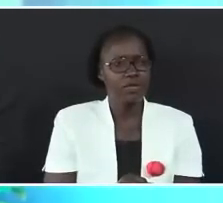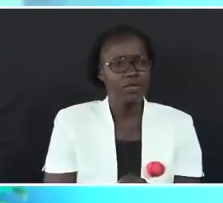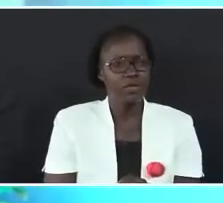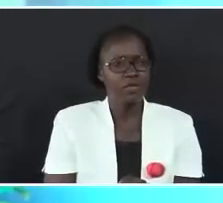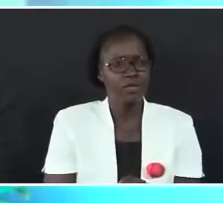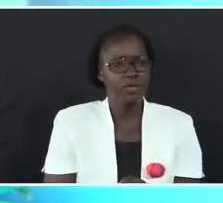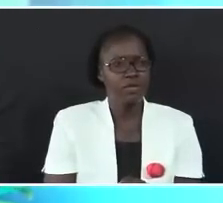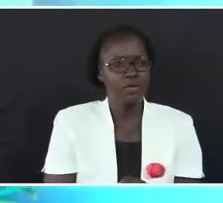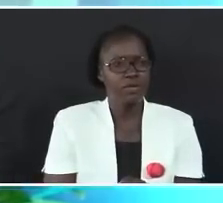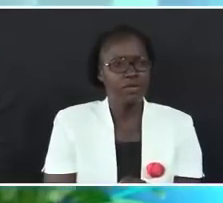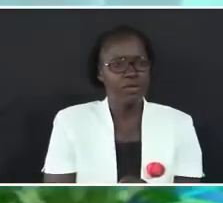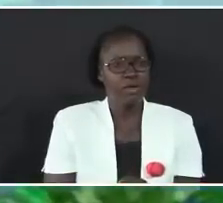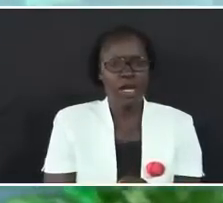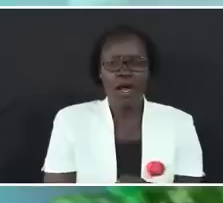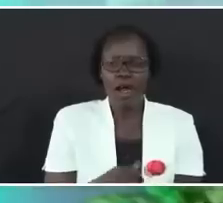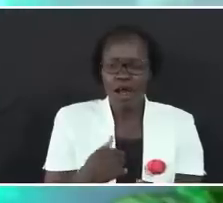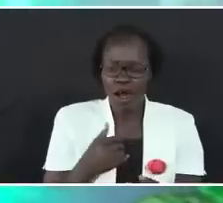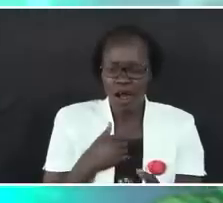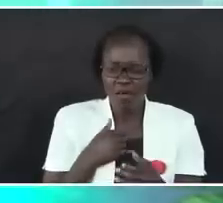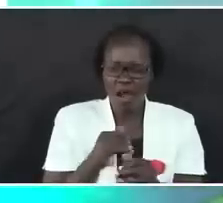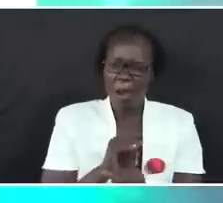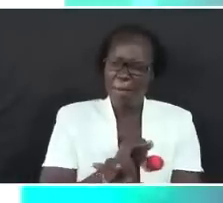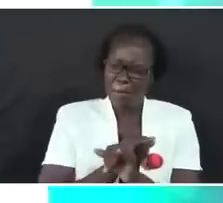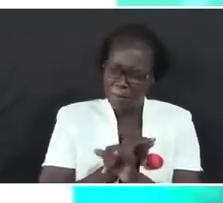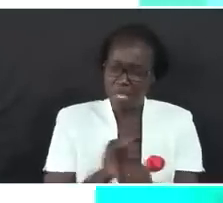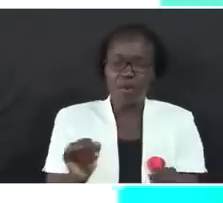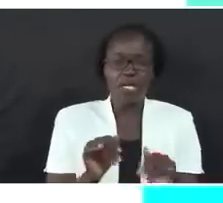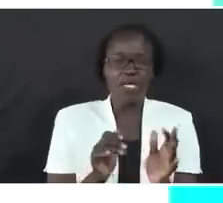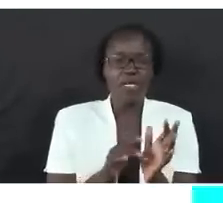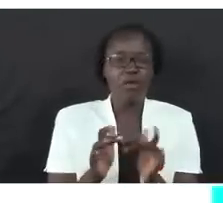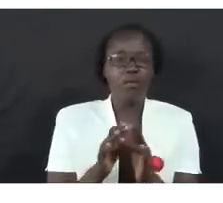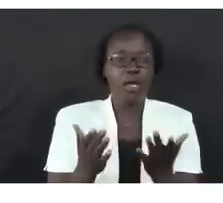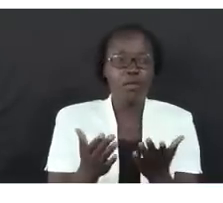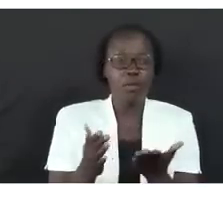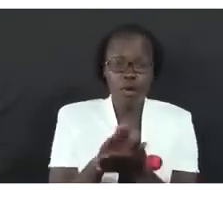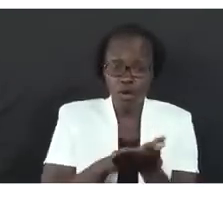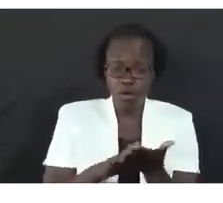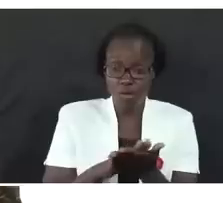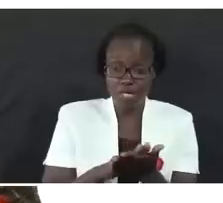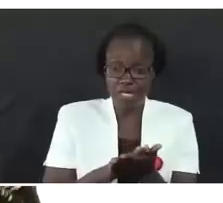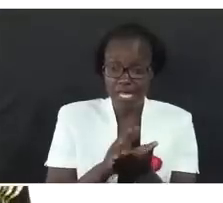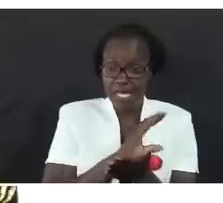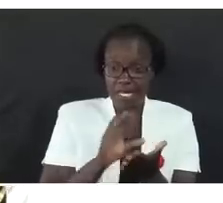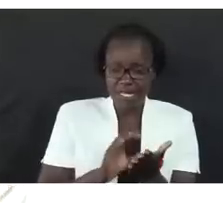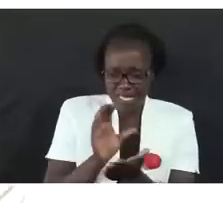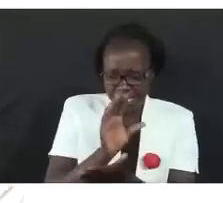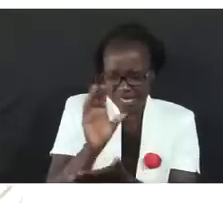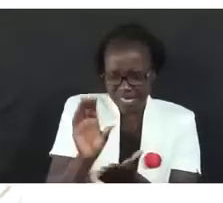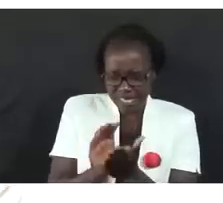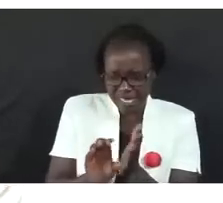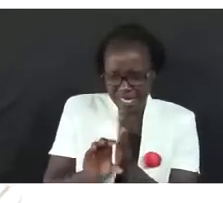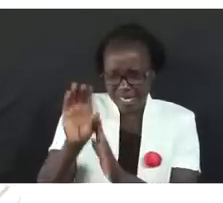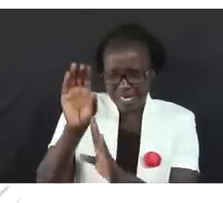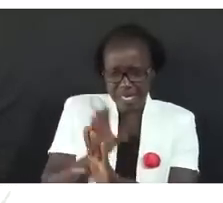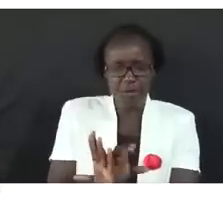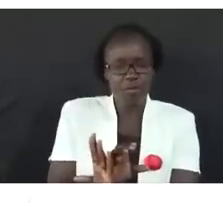And is running a purely Bible-based, Christ-centered curriculum.